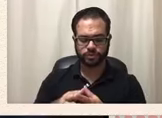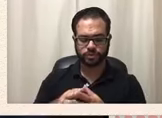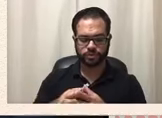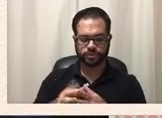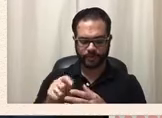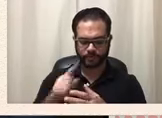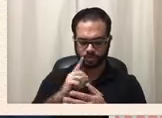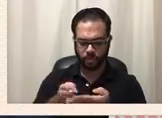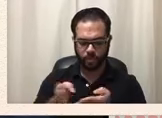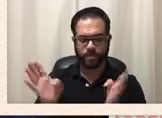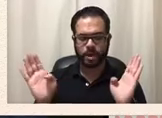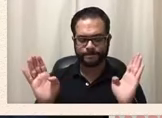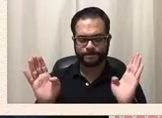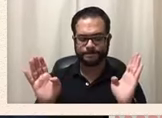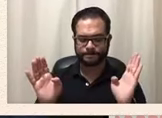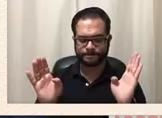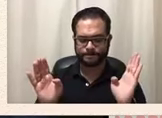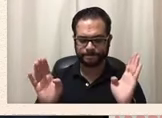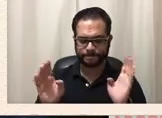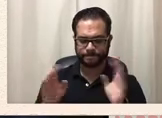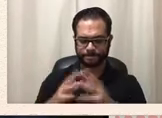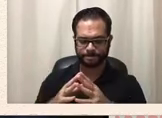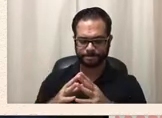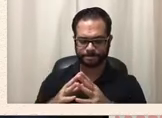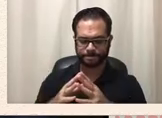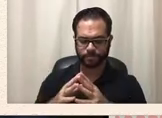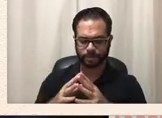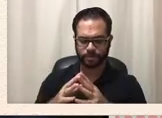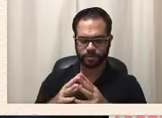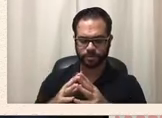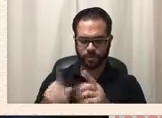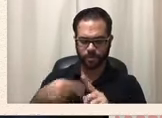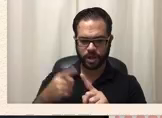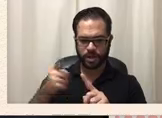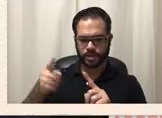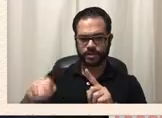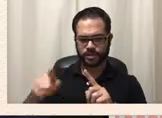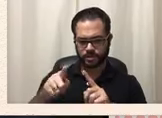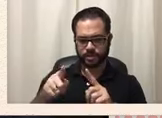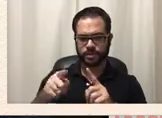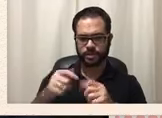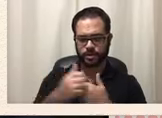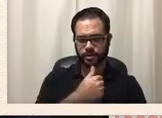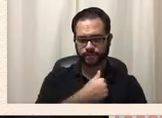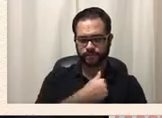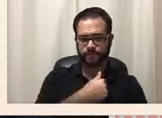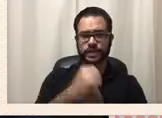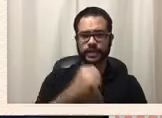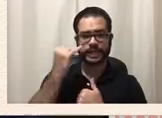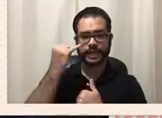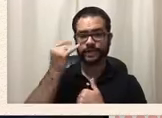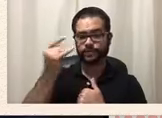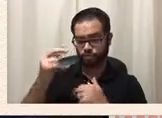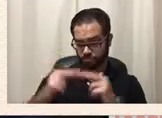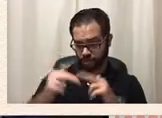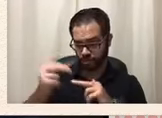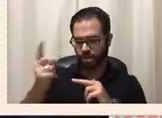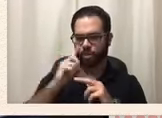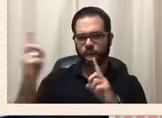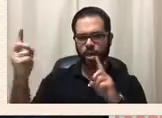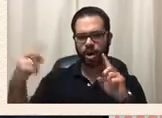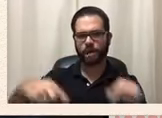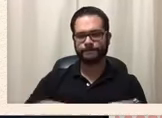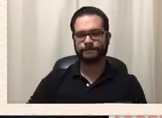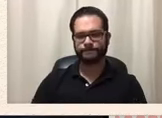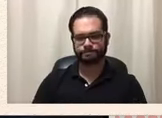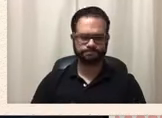Don't hold it. Let's be them when they come. If you feel it, they will come. That's good,